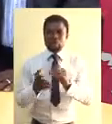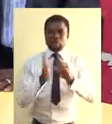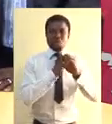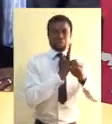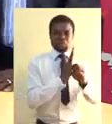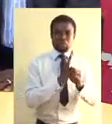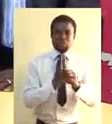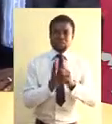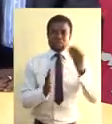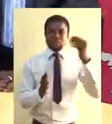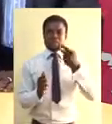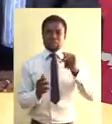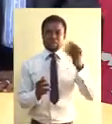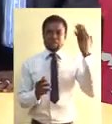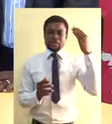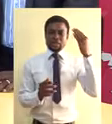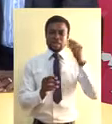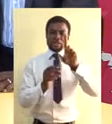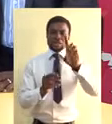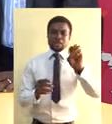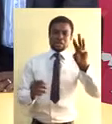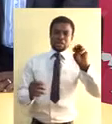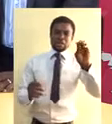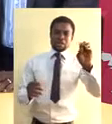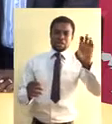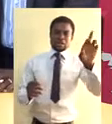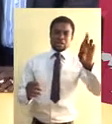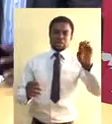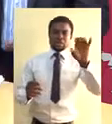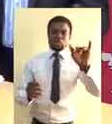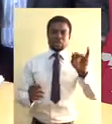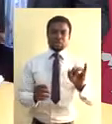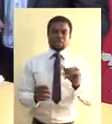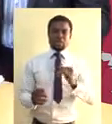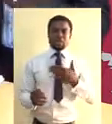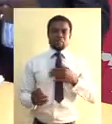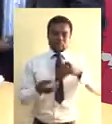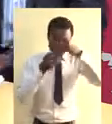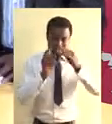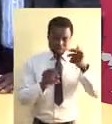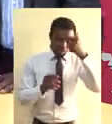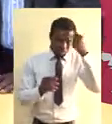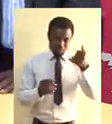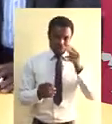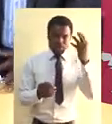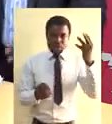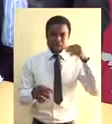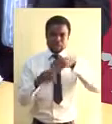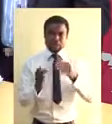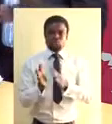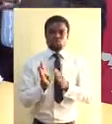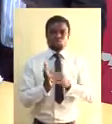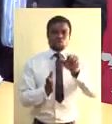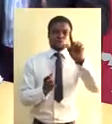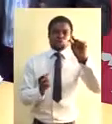vividly, the last Democracy Day, my student, because we were in school in 2019, my